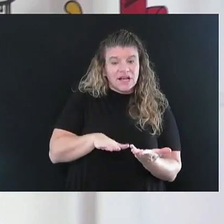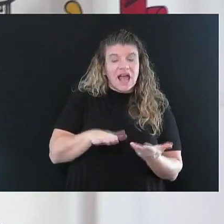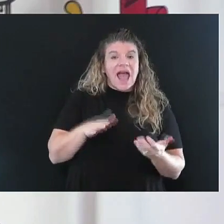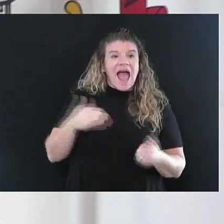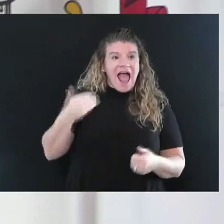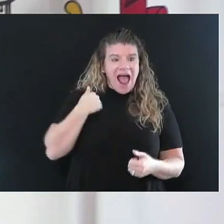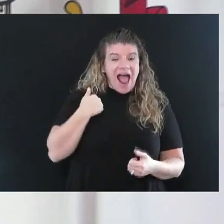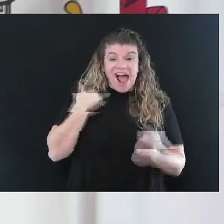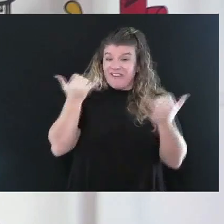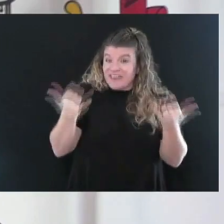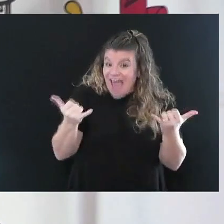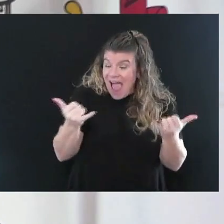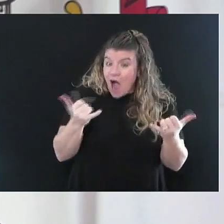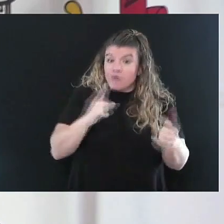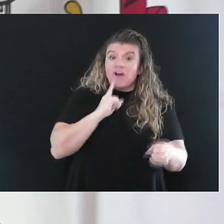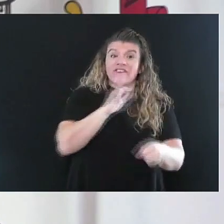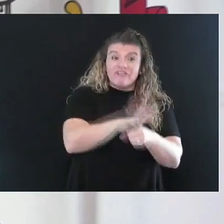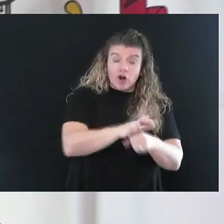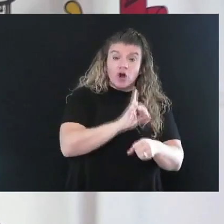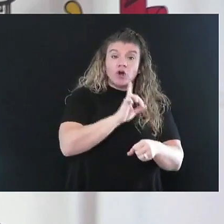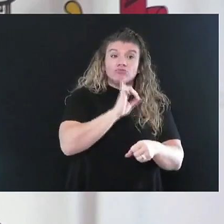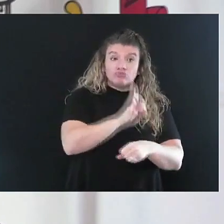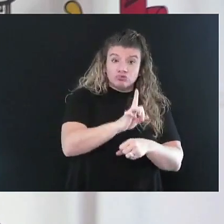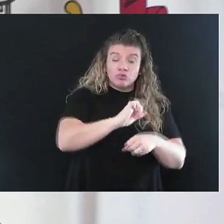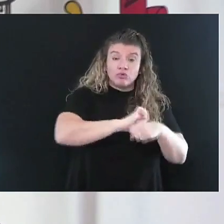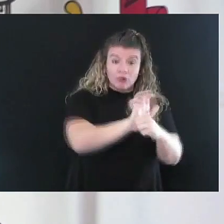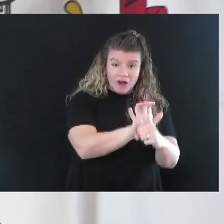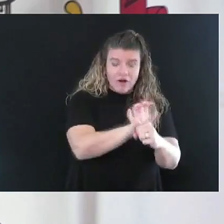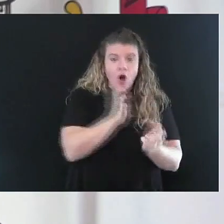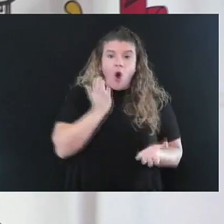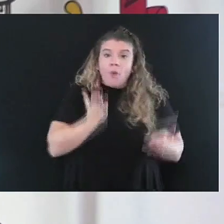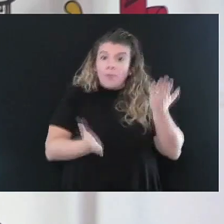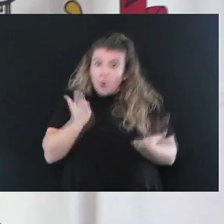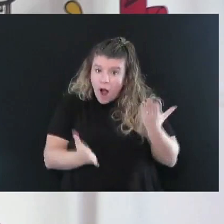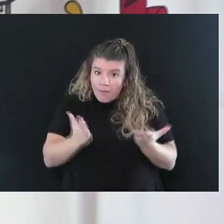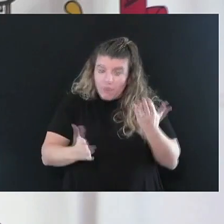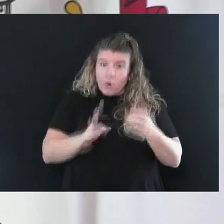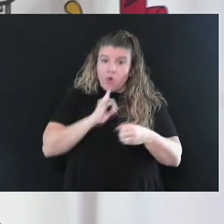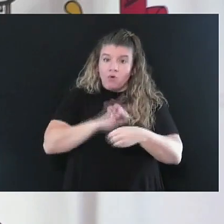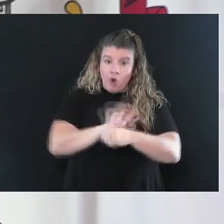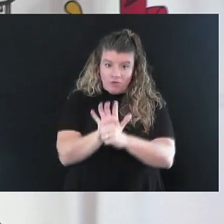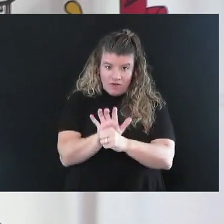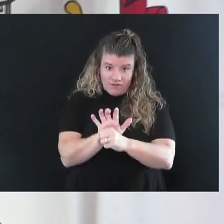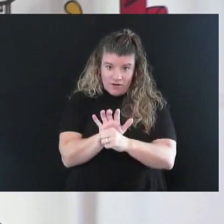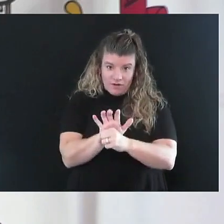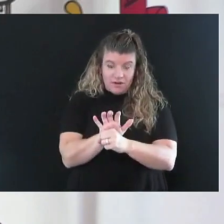have now either been confirmed or labeled as probable to COVID.